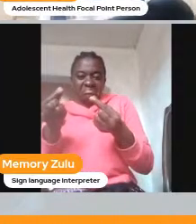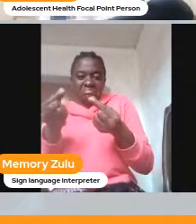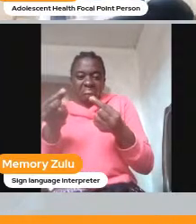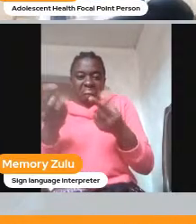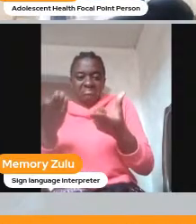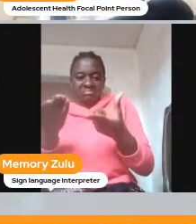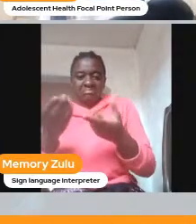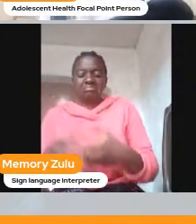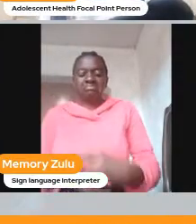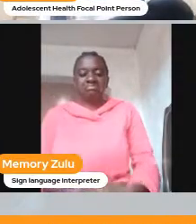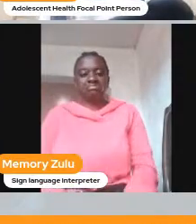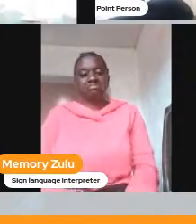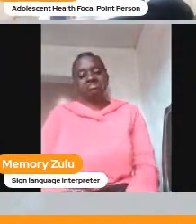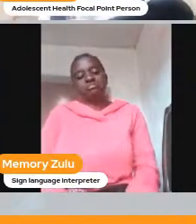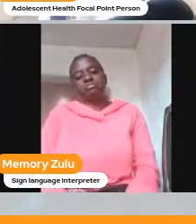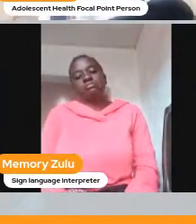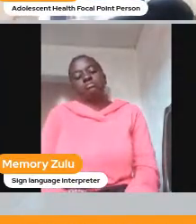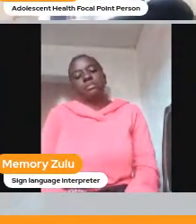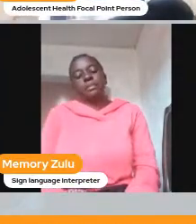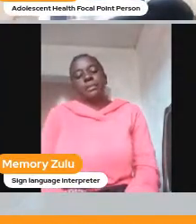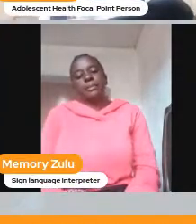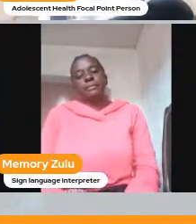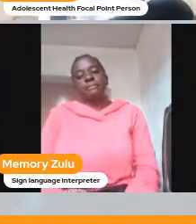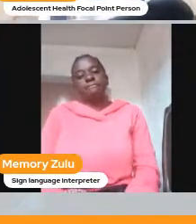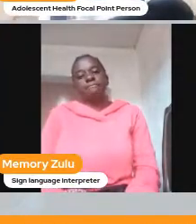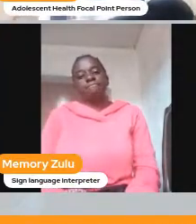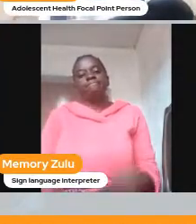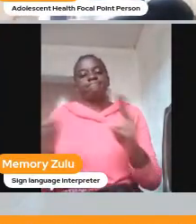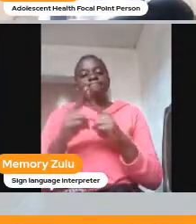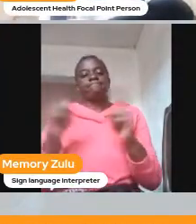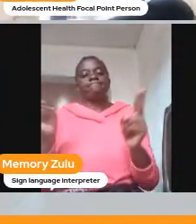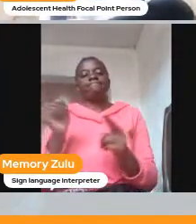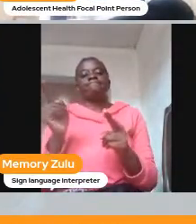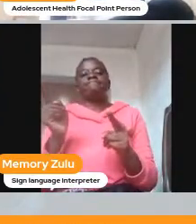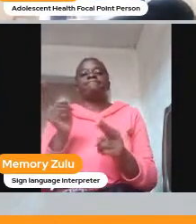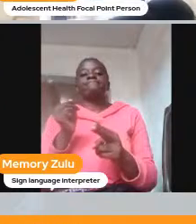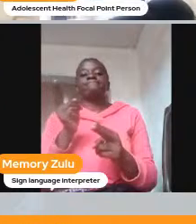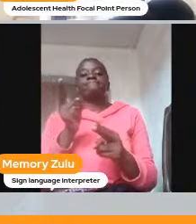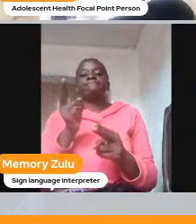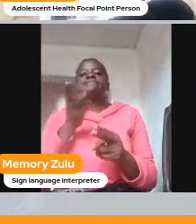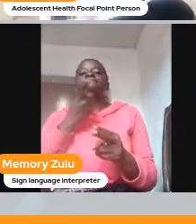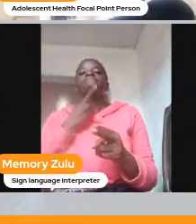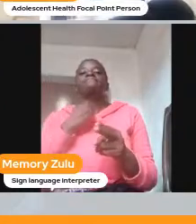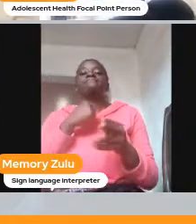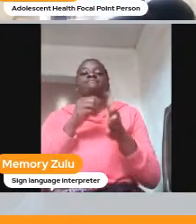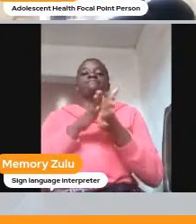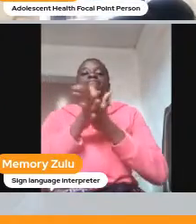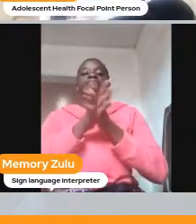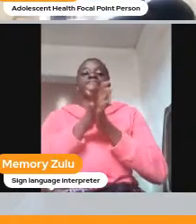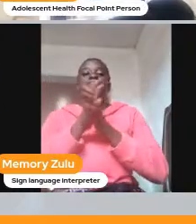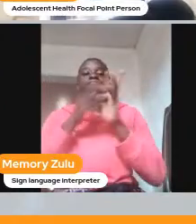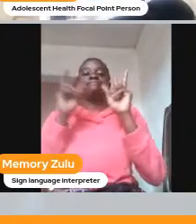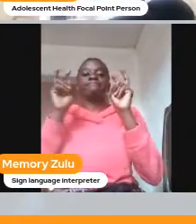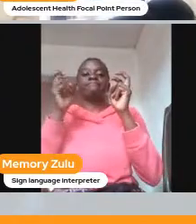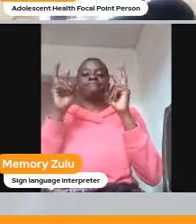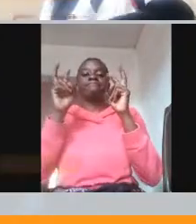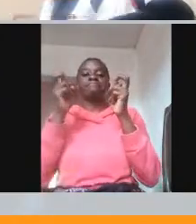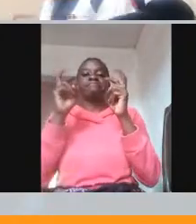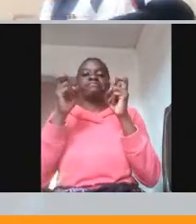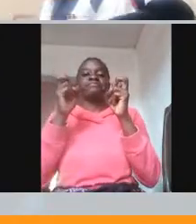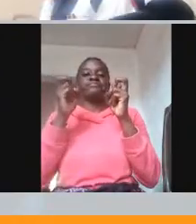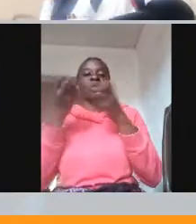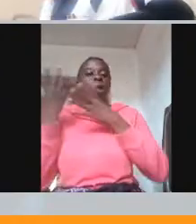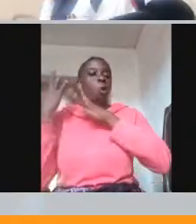All right, great. This is a very interesting topic. I'm getting to learn a lot of things from you guys. I hope our online audience are learning too. So we have a